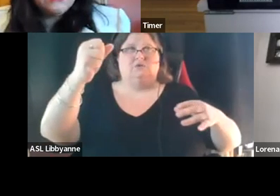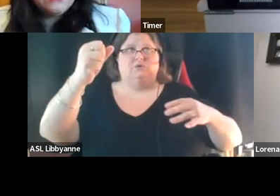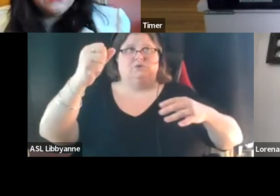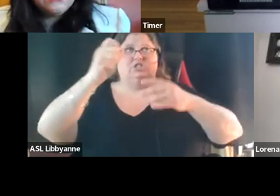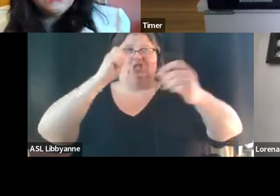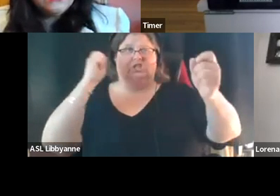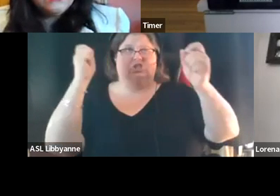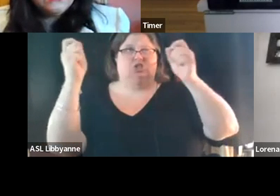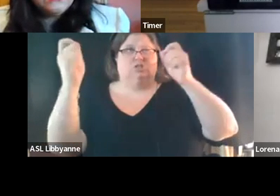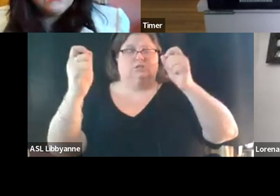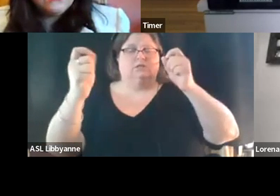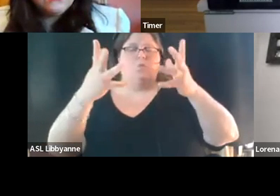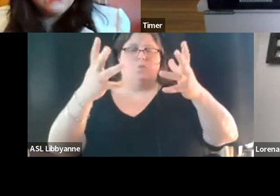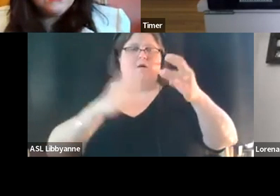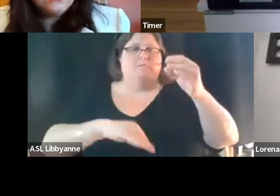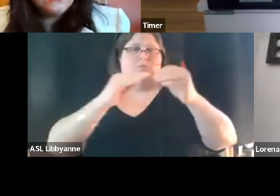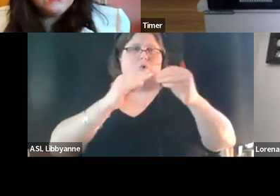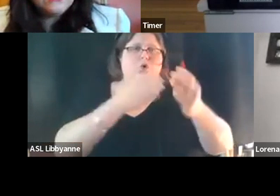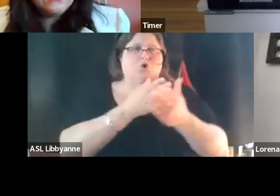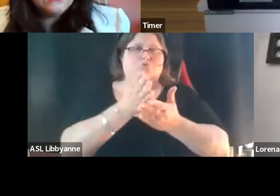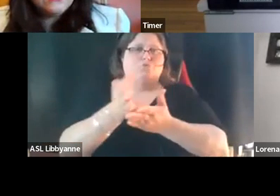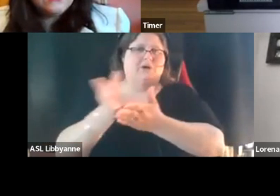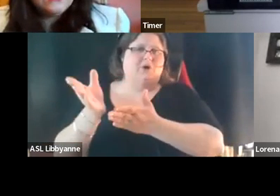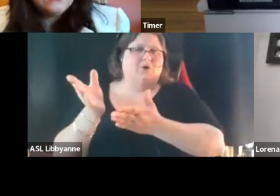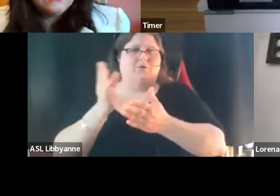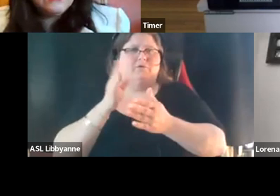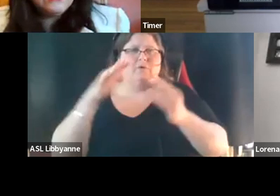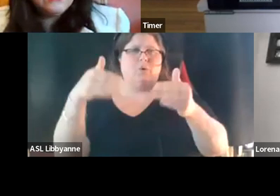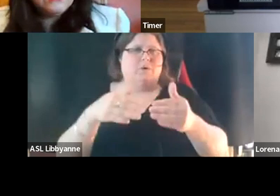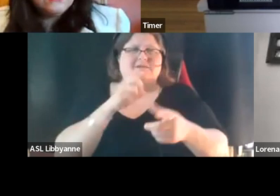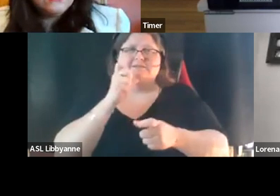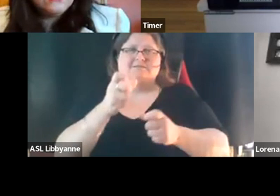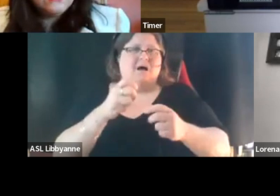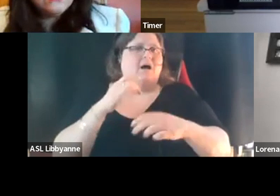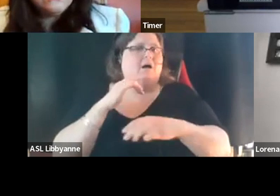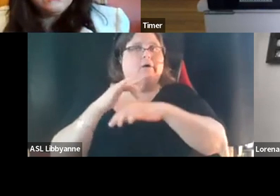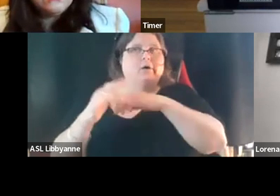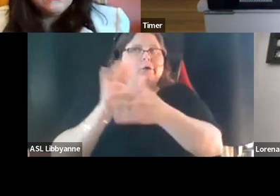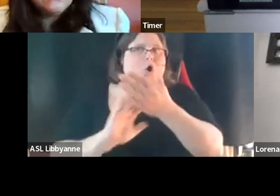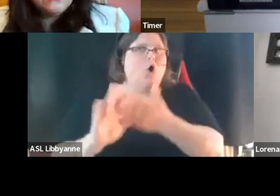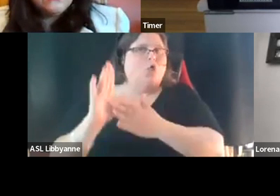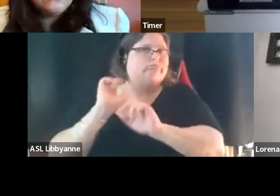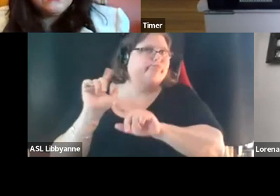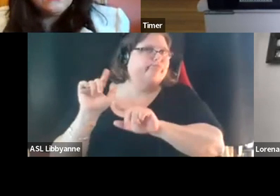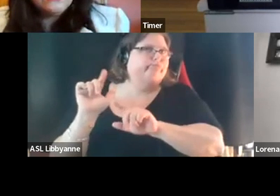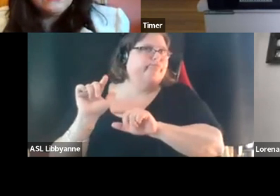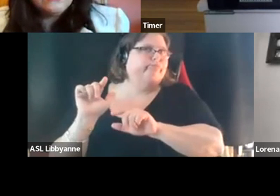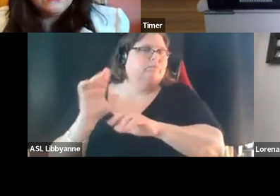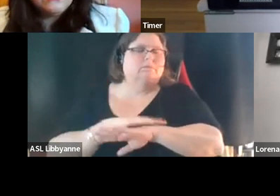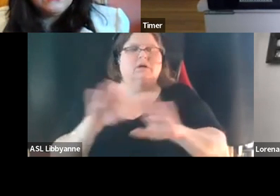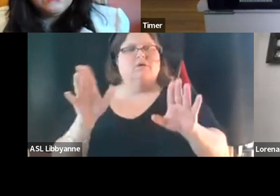leading career pathways work. There's a lot to be done beyond just early college to create those